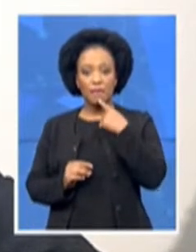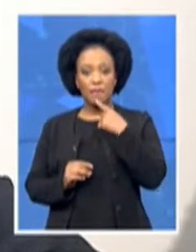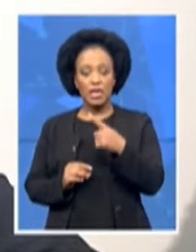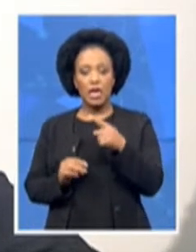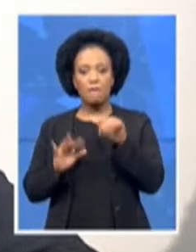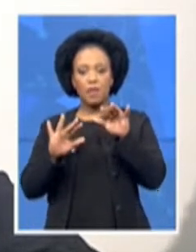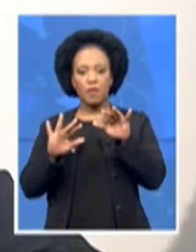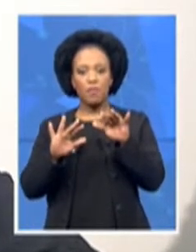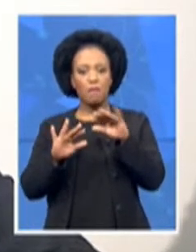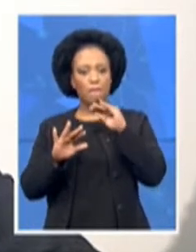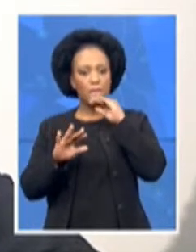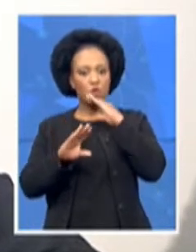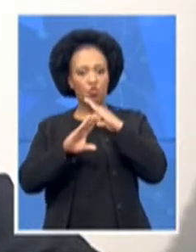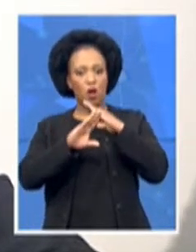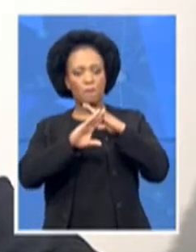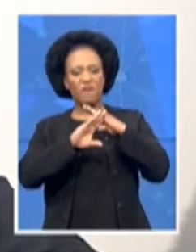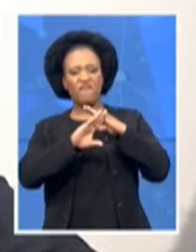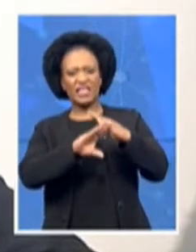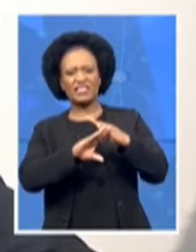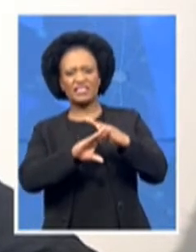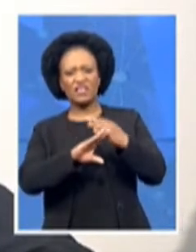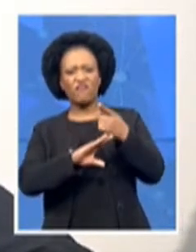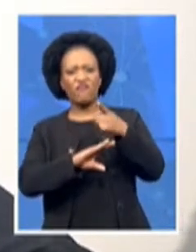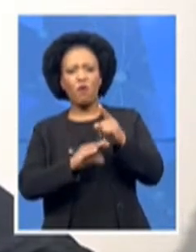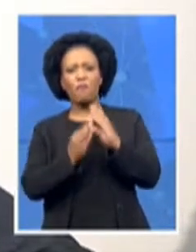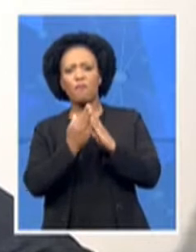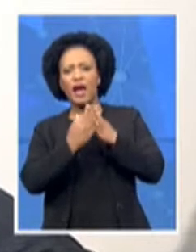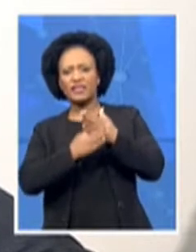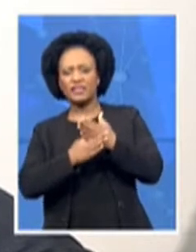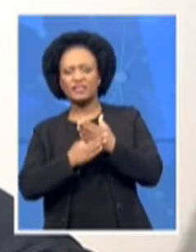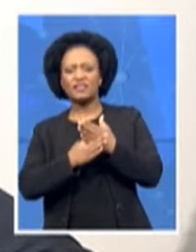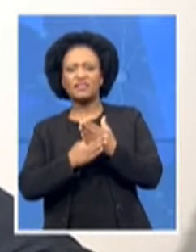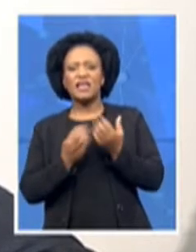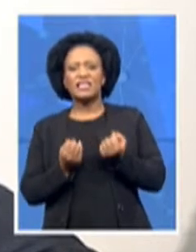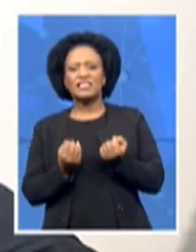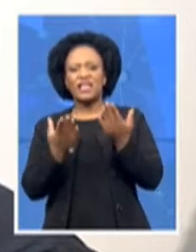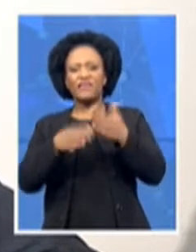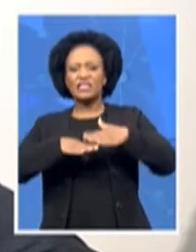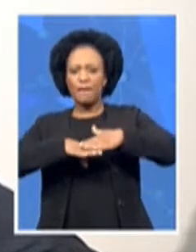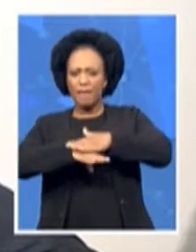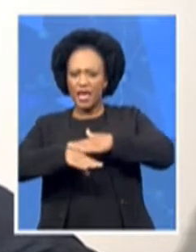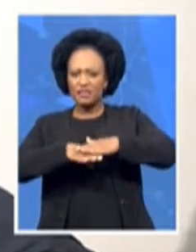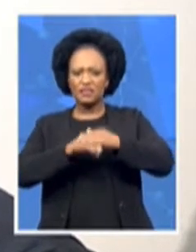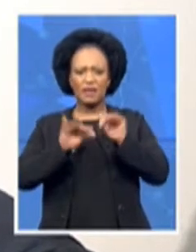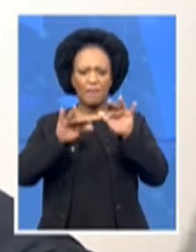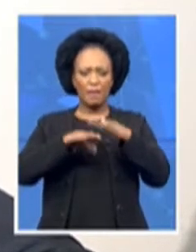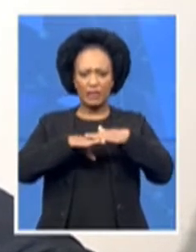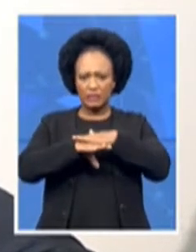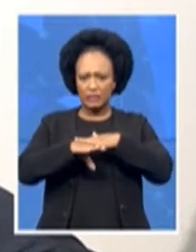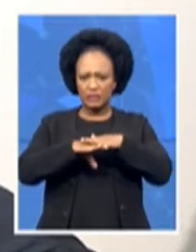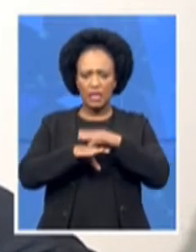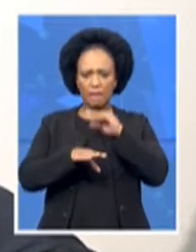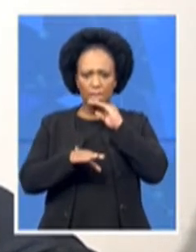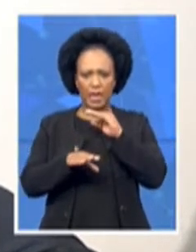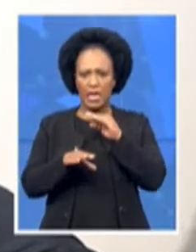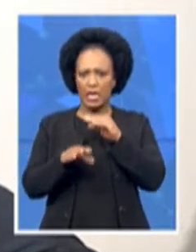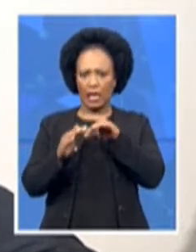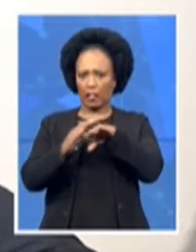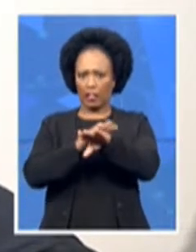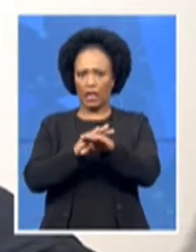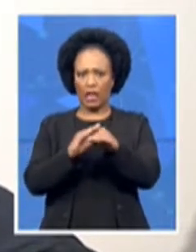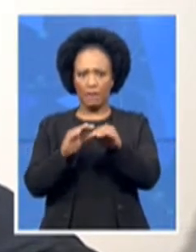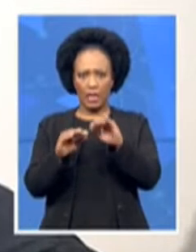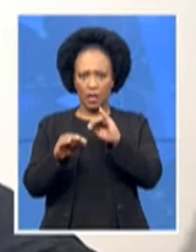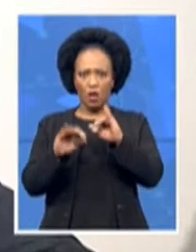services, especially public services. You will not be required to show a certificate to get to the clinic. I've had